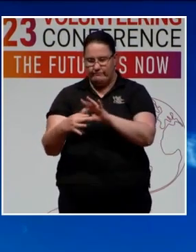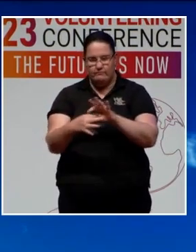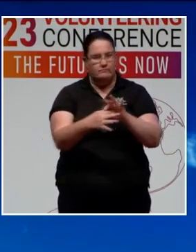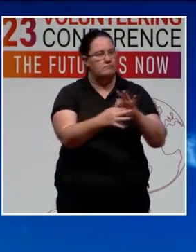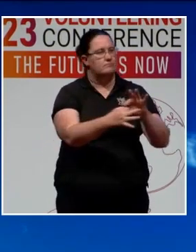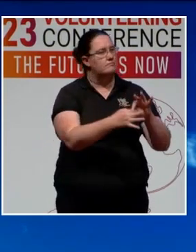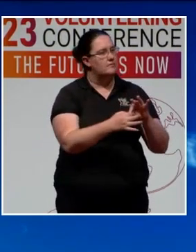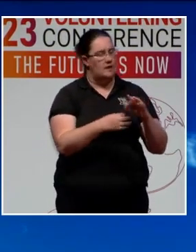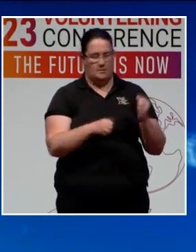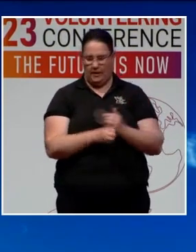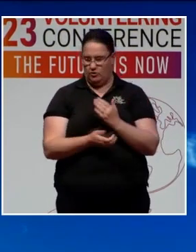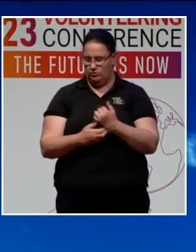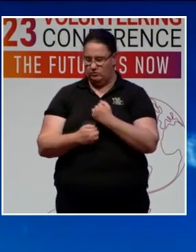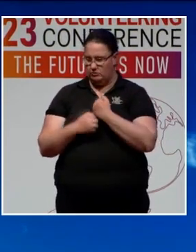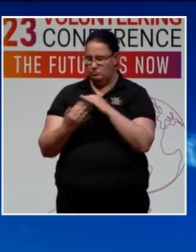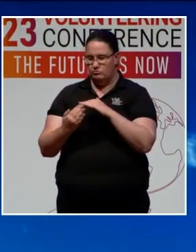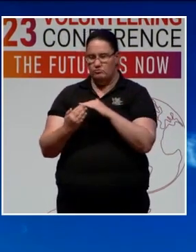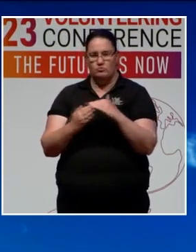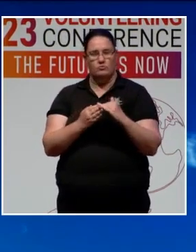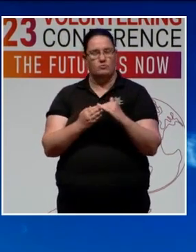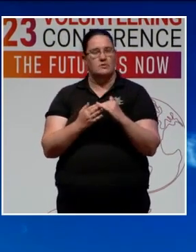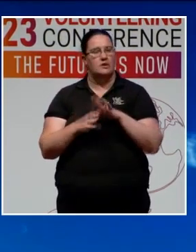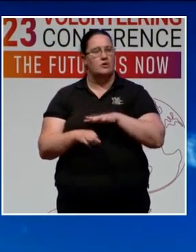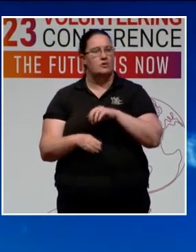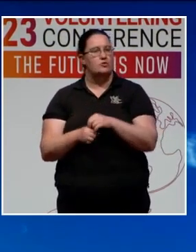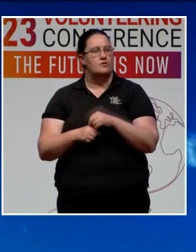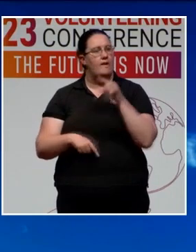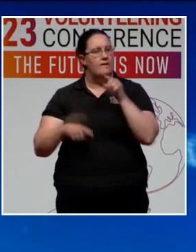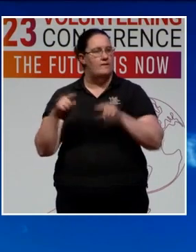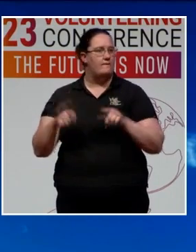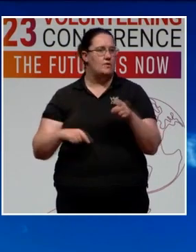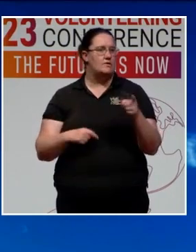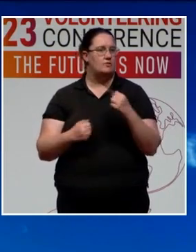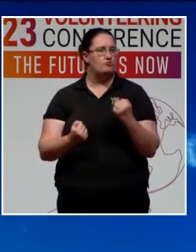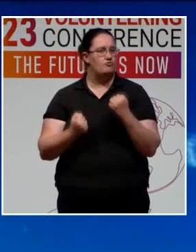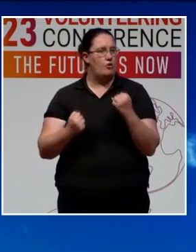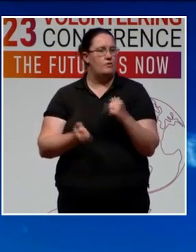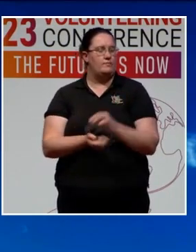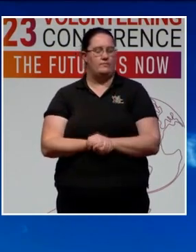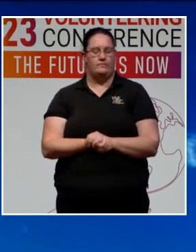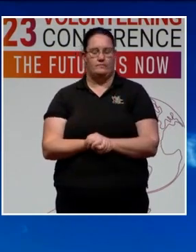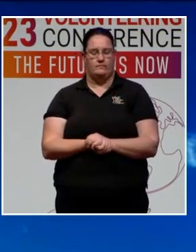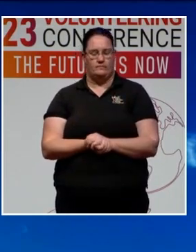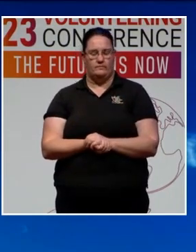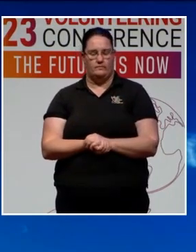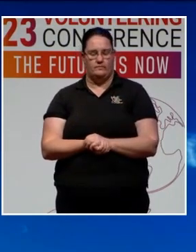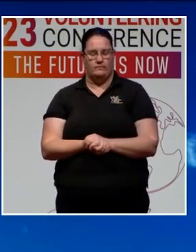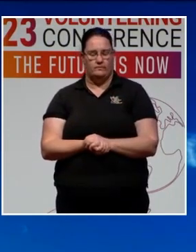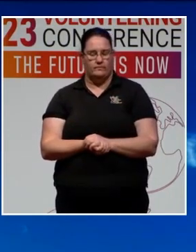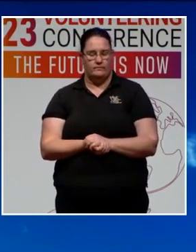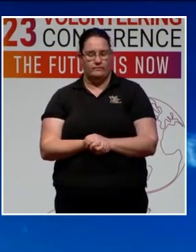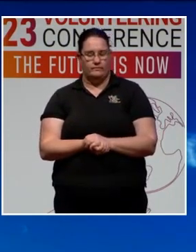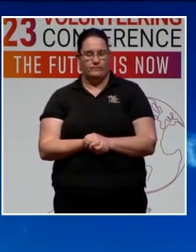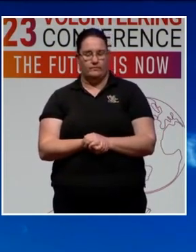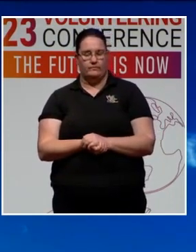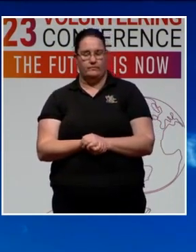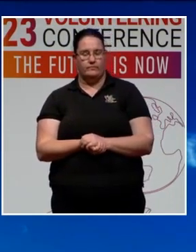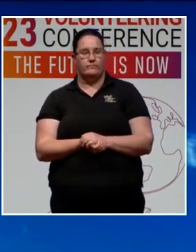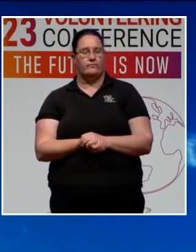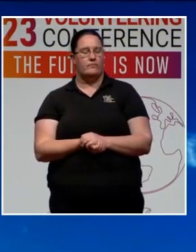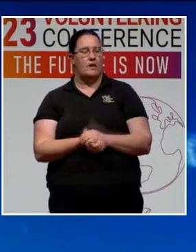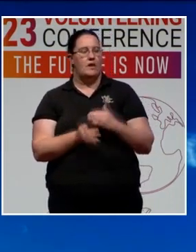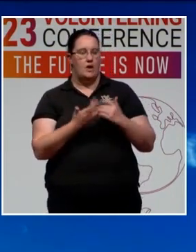it inclusive, diverse, and strong. Let me now turn to the panel discussion that will follow my